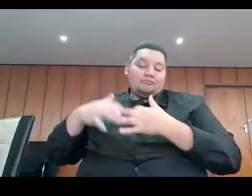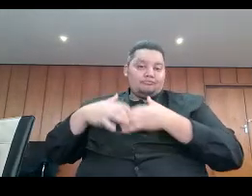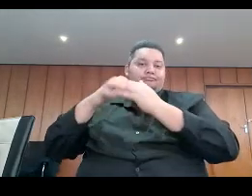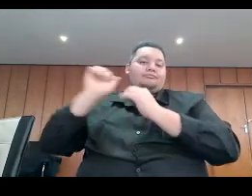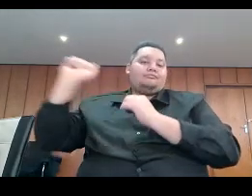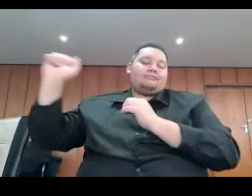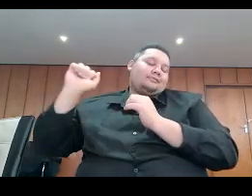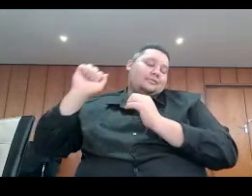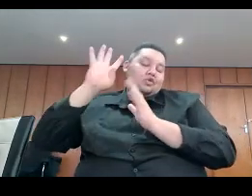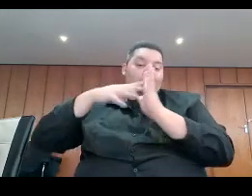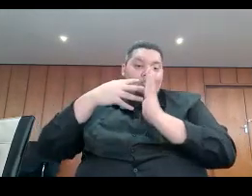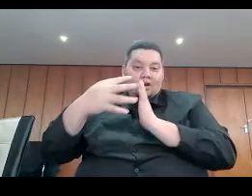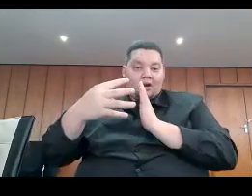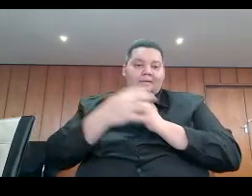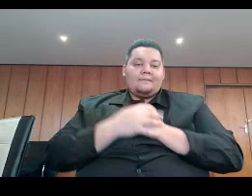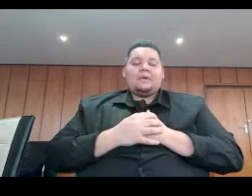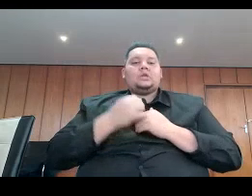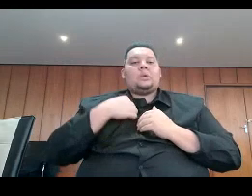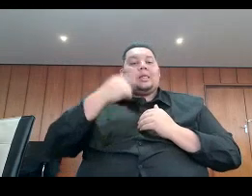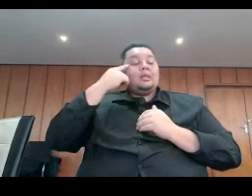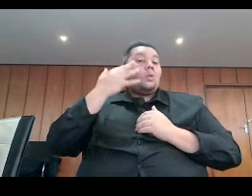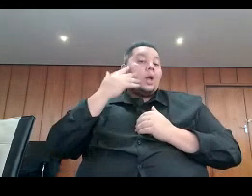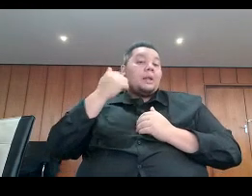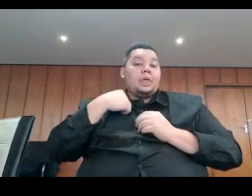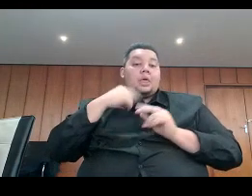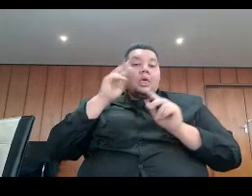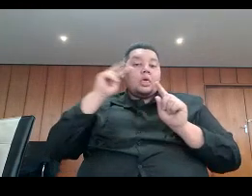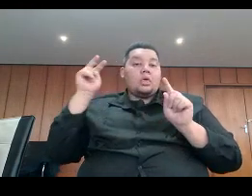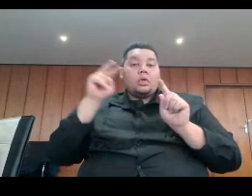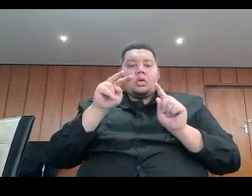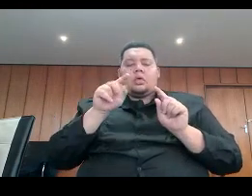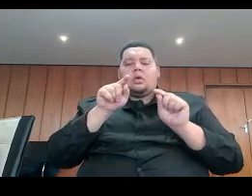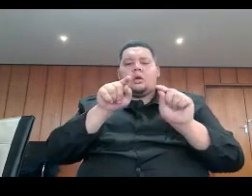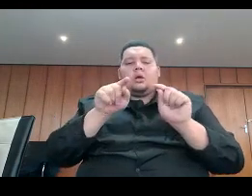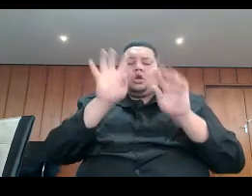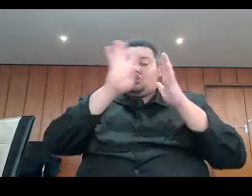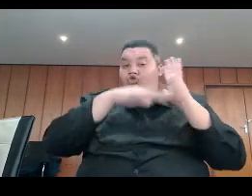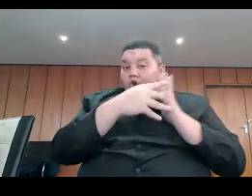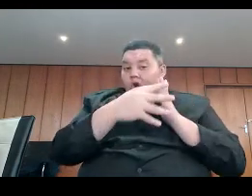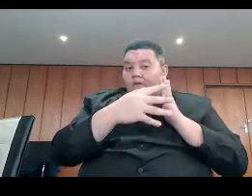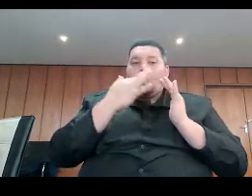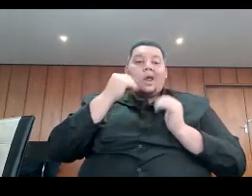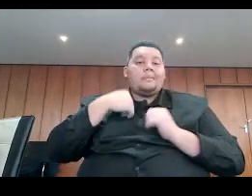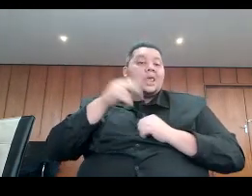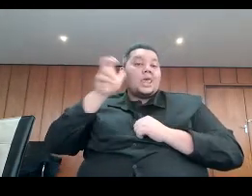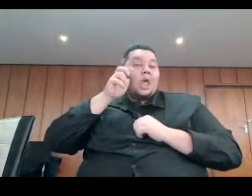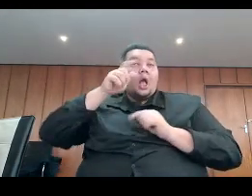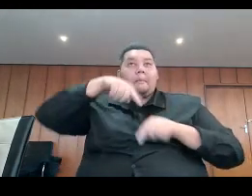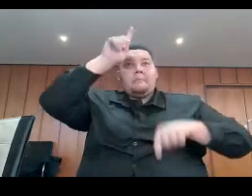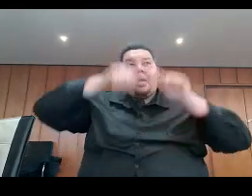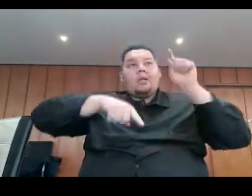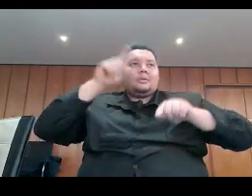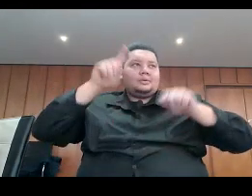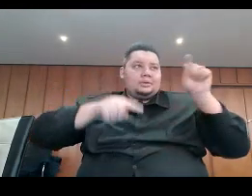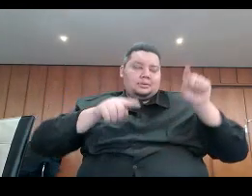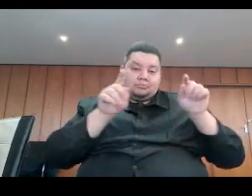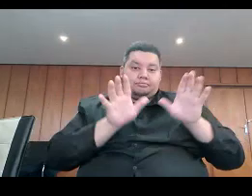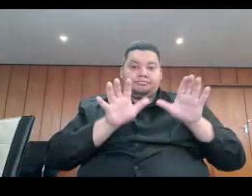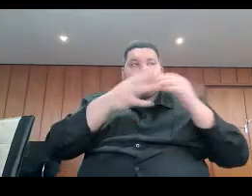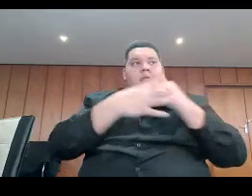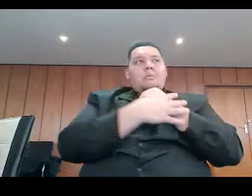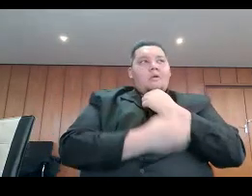you for that, Jill. And I think when I look at this graph, or when I even hear the words multidimensional poverty,